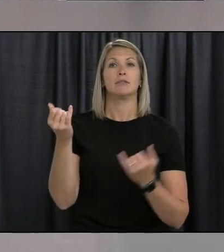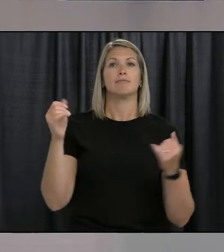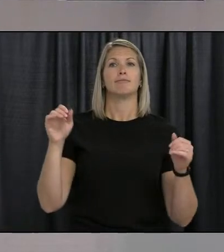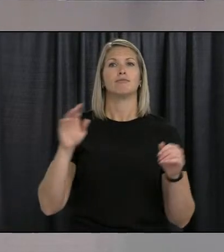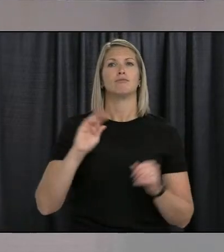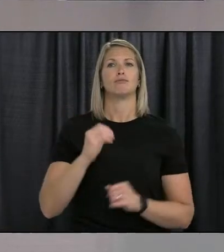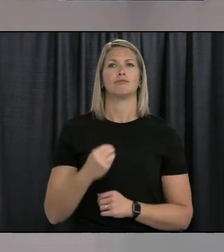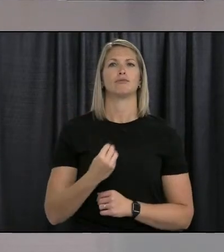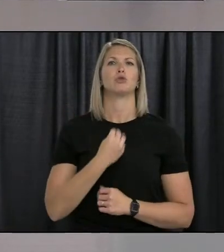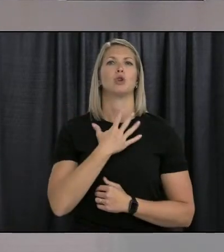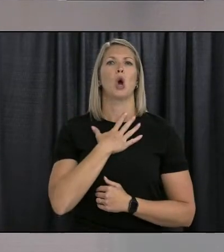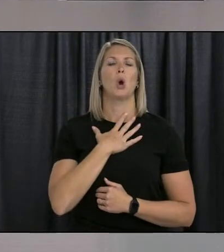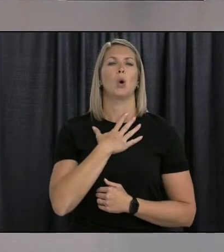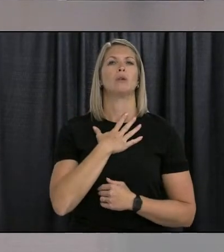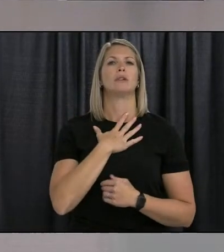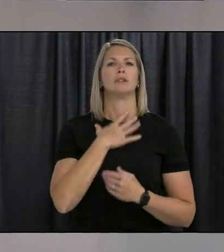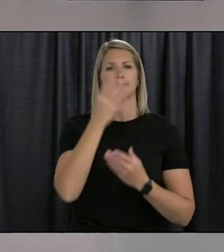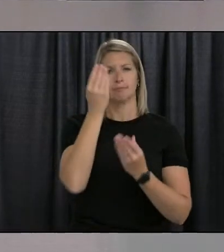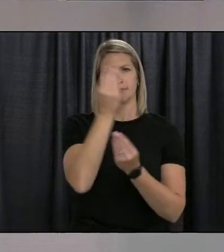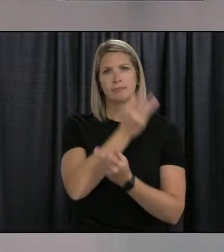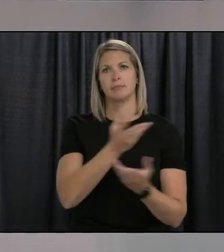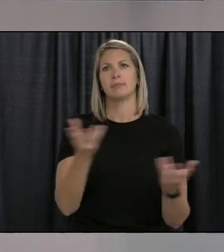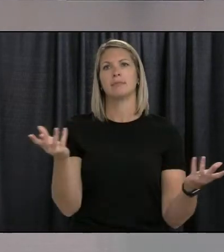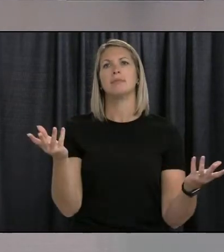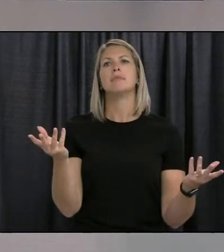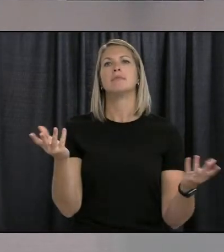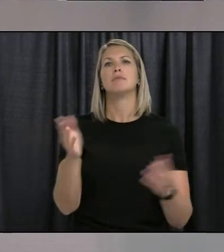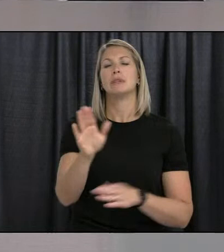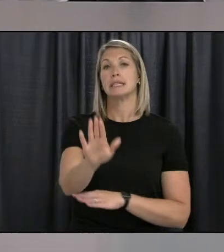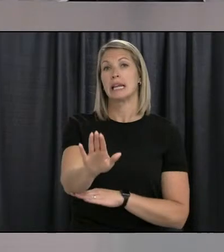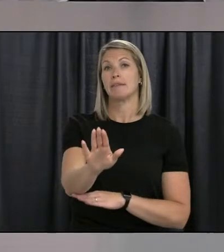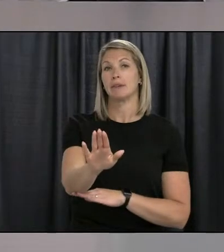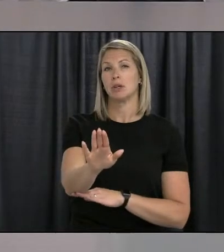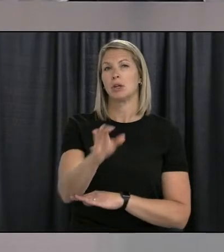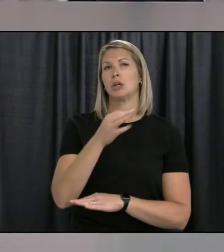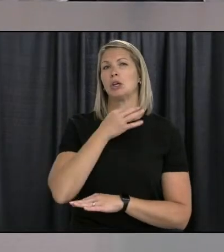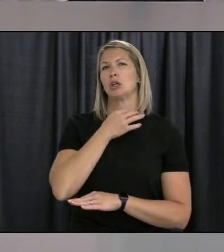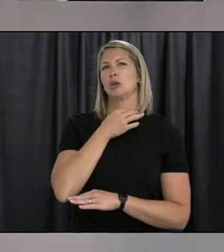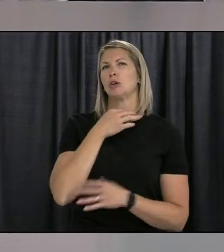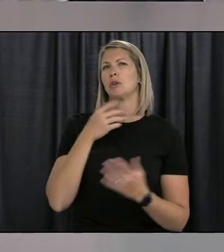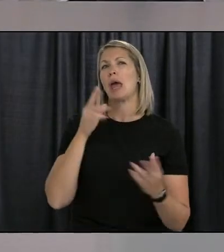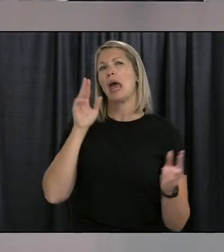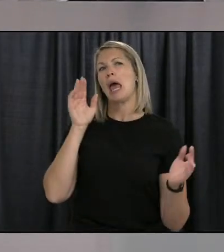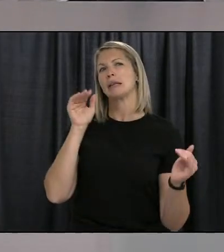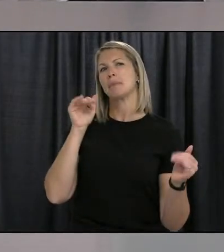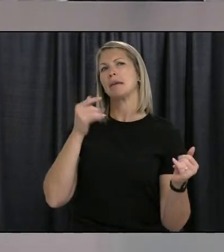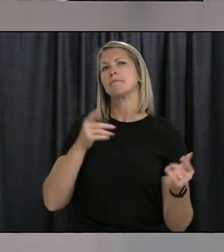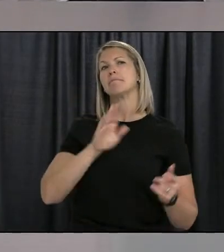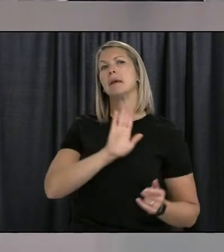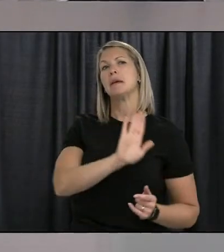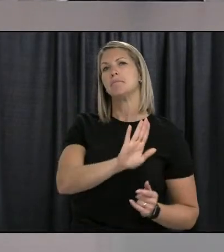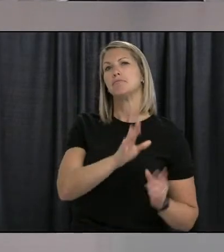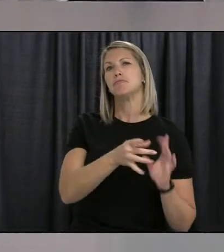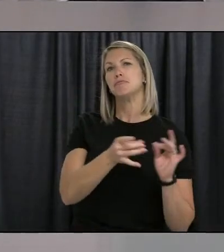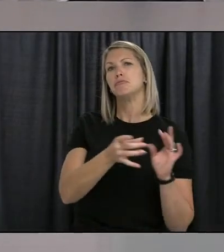COVID and the coming of a second wave. What in particular will you be watching for in his speech?